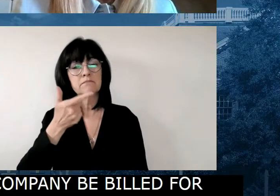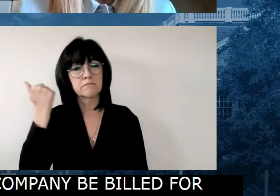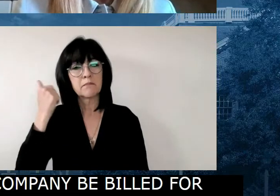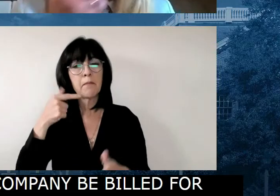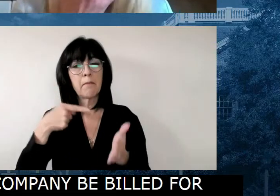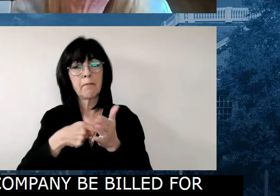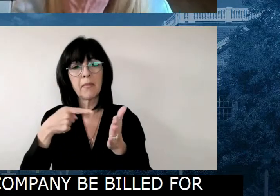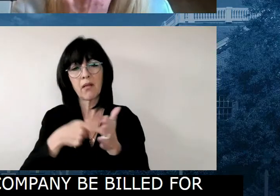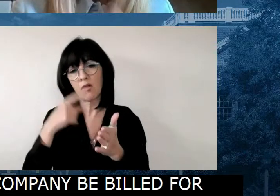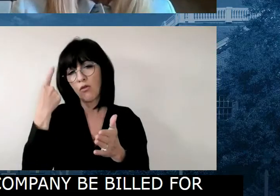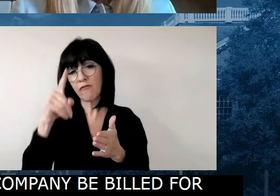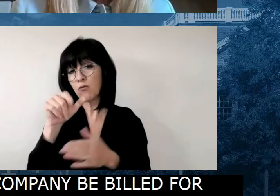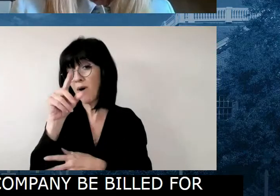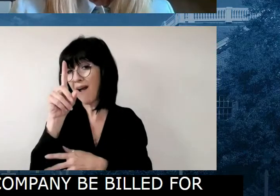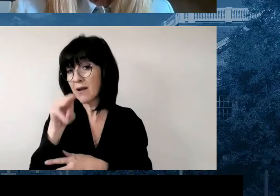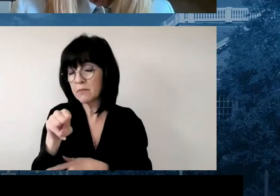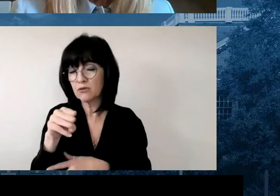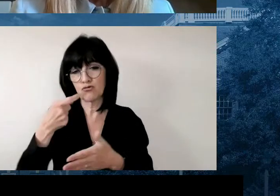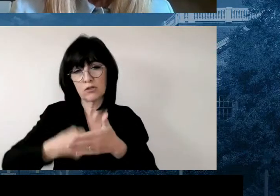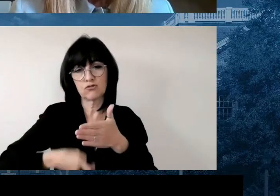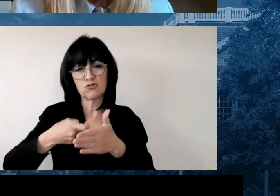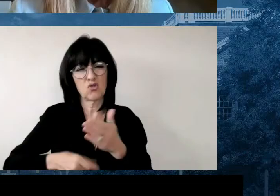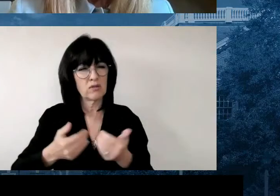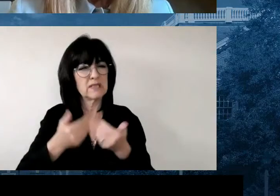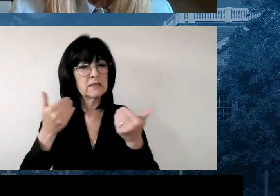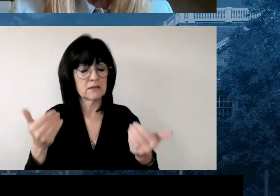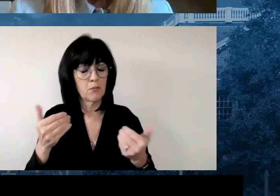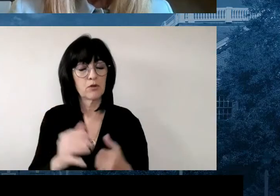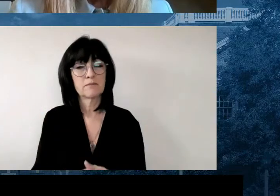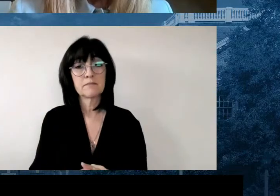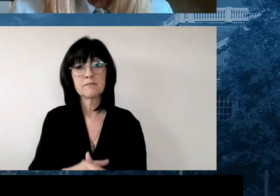All right, next we'll go to Brandon Holbeck with the News Journal.